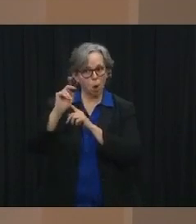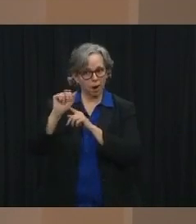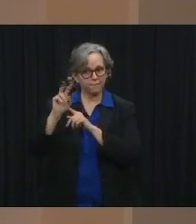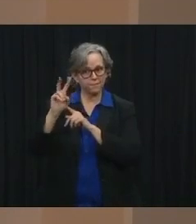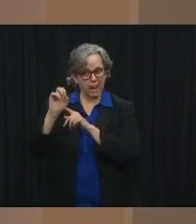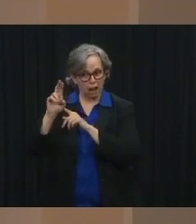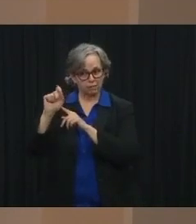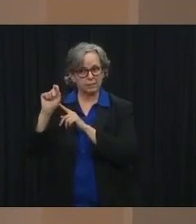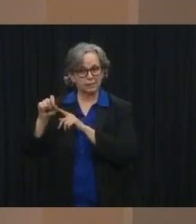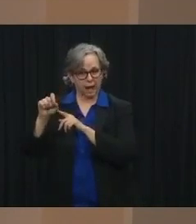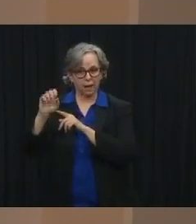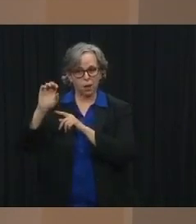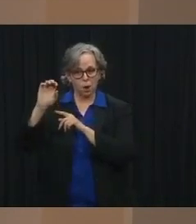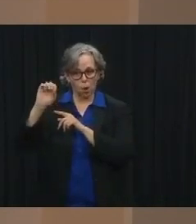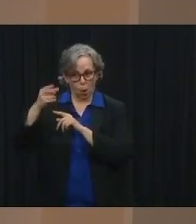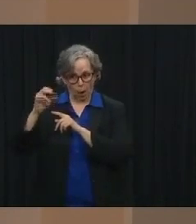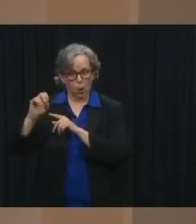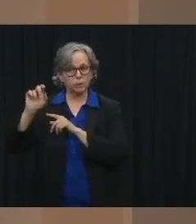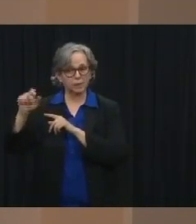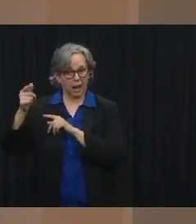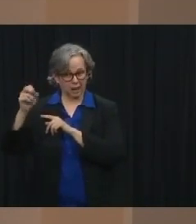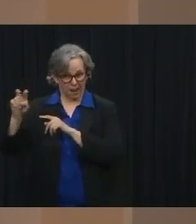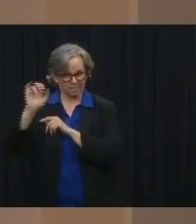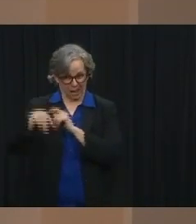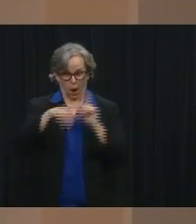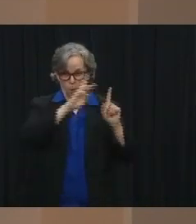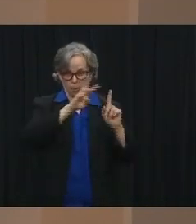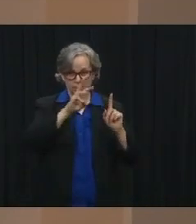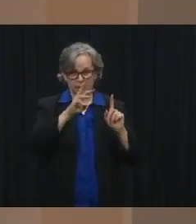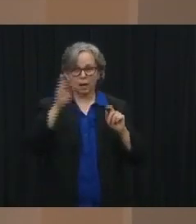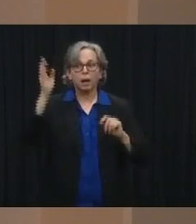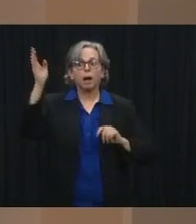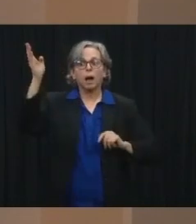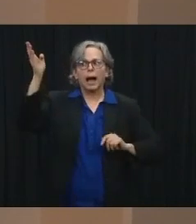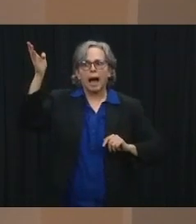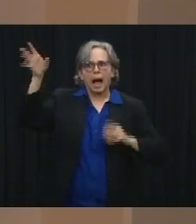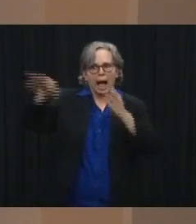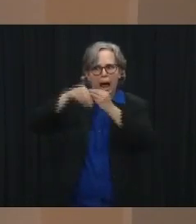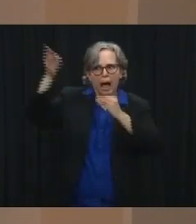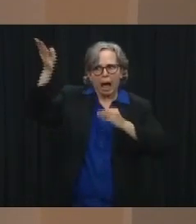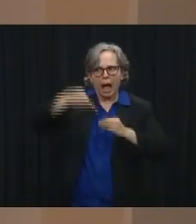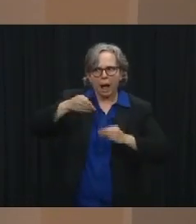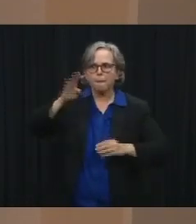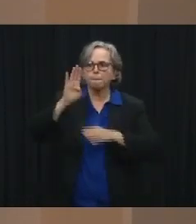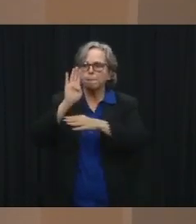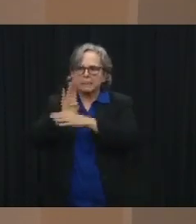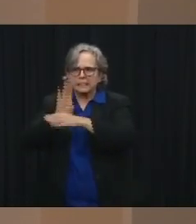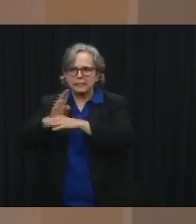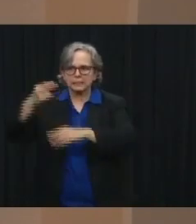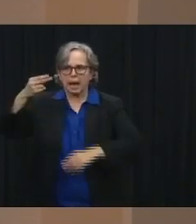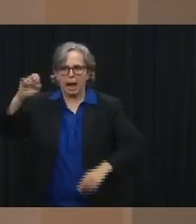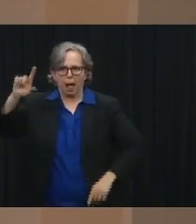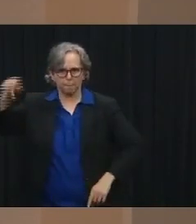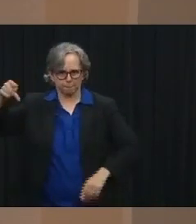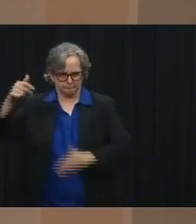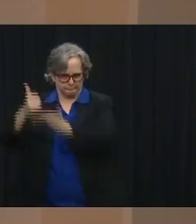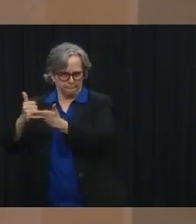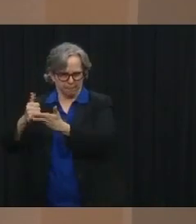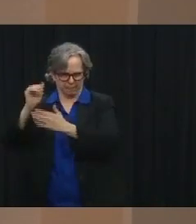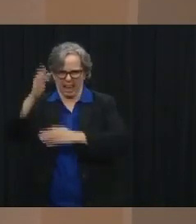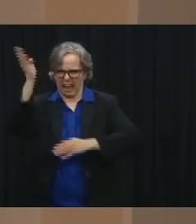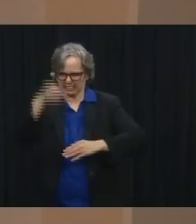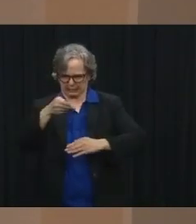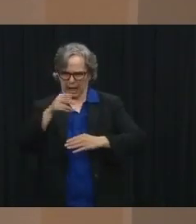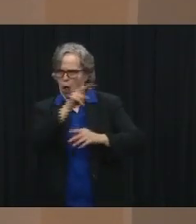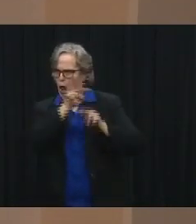coronavirus.ohio.gov/business help. There's a whole list of information right there that can give you guidance on where you need to go. And then finally, we talk